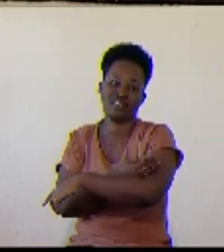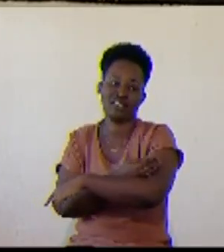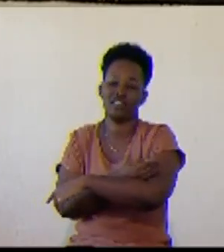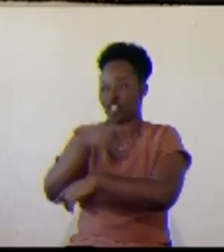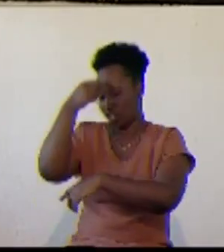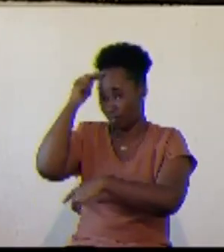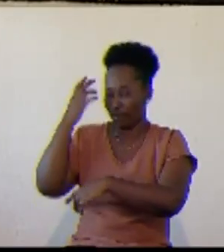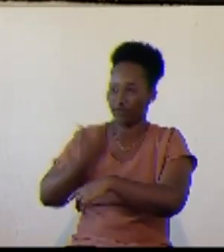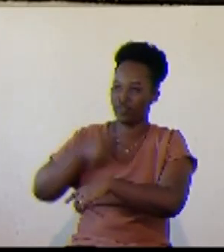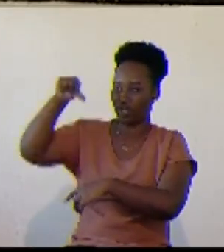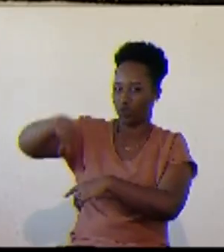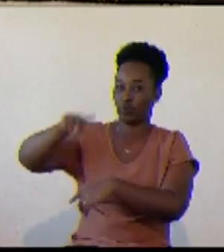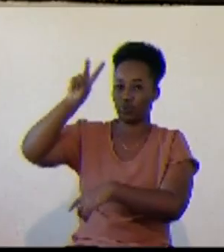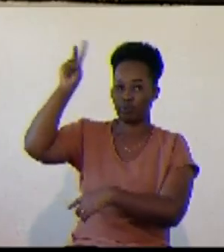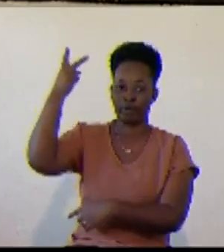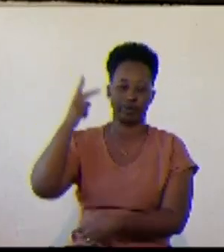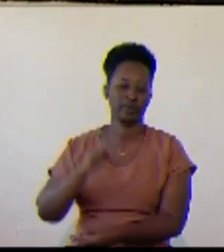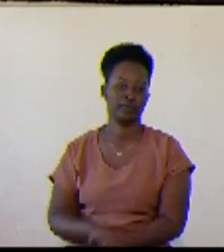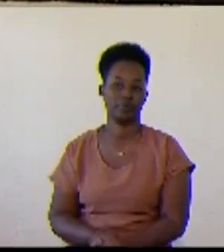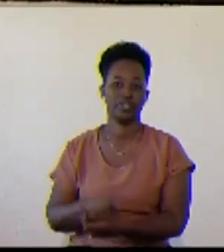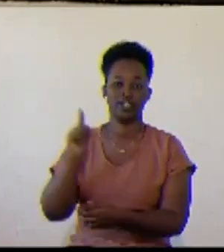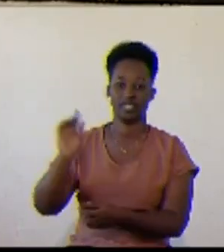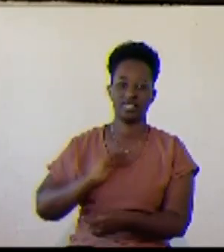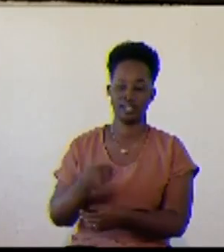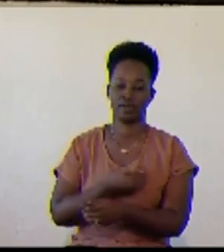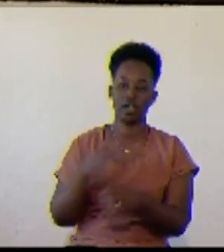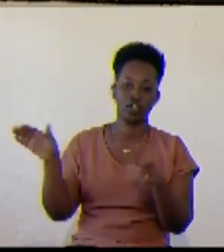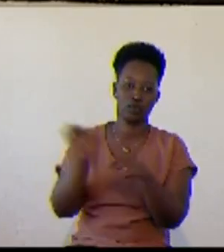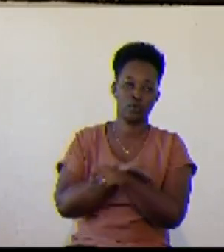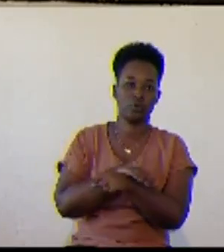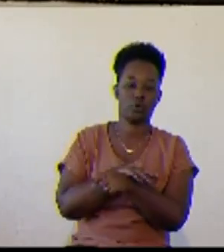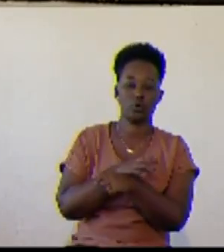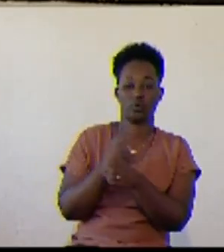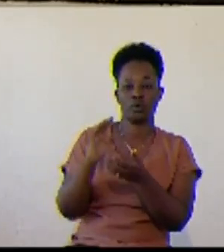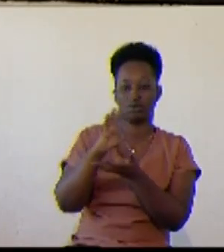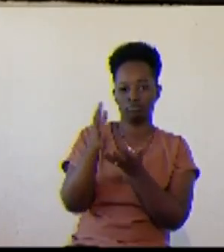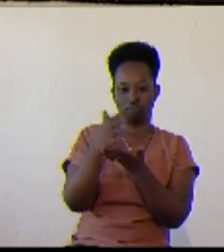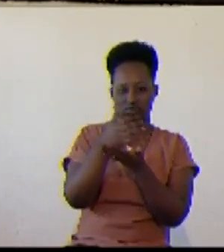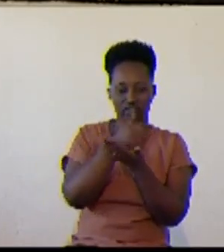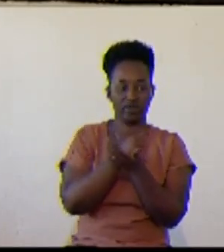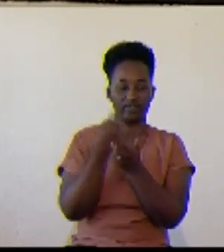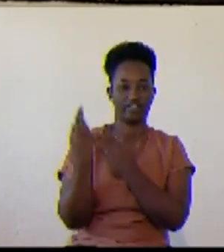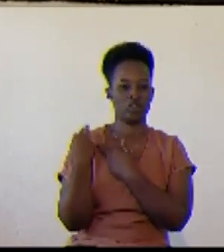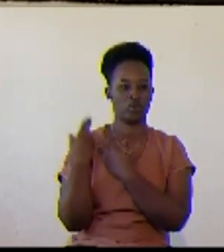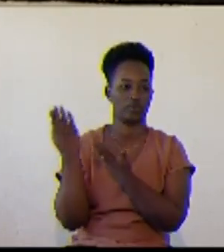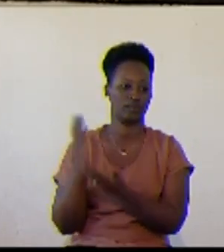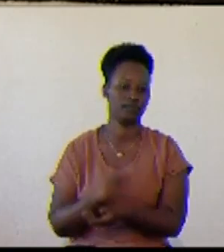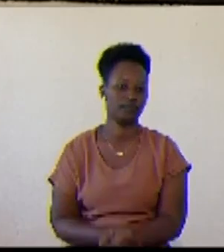is where the 2 is coming from. So this is our total revenue function. This is our total revenue